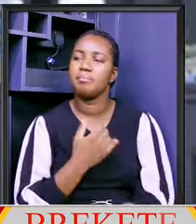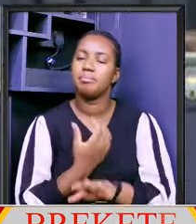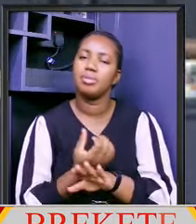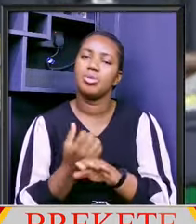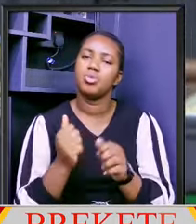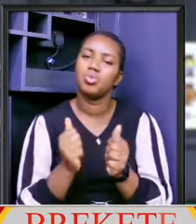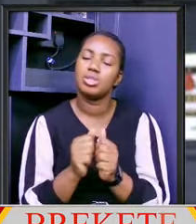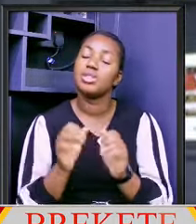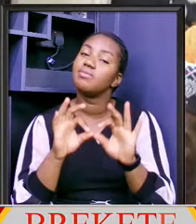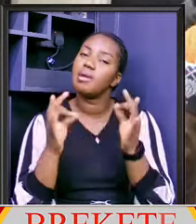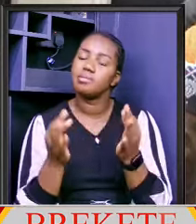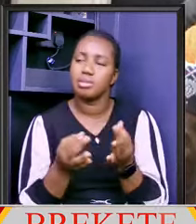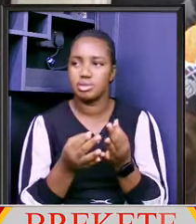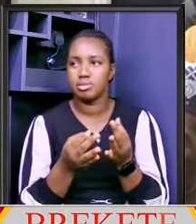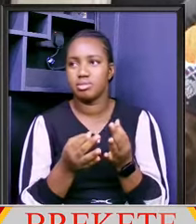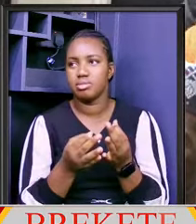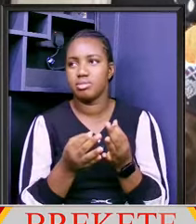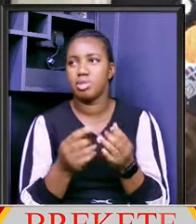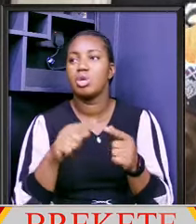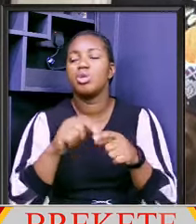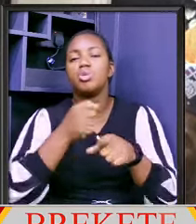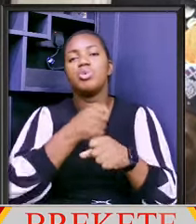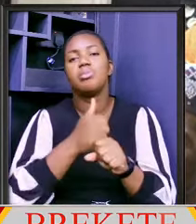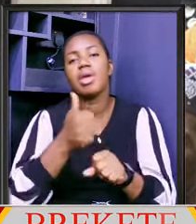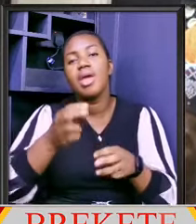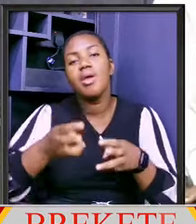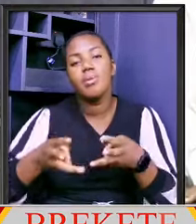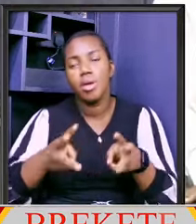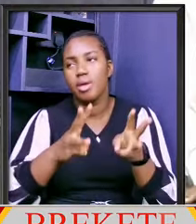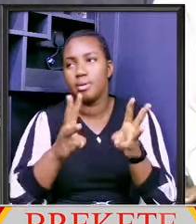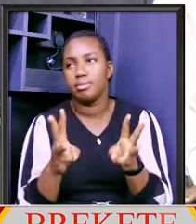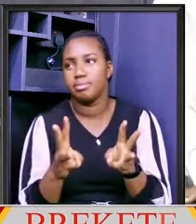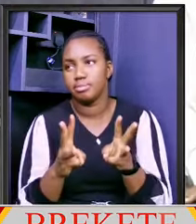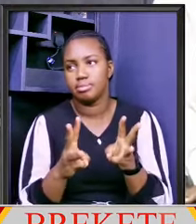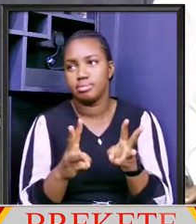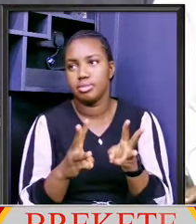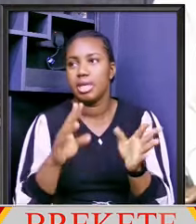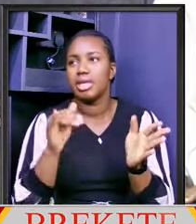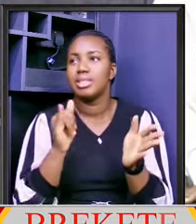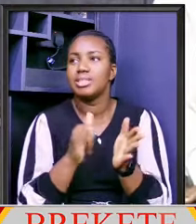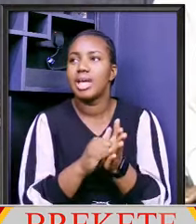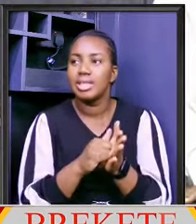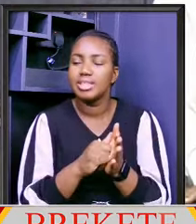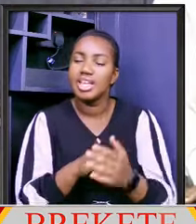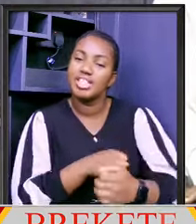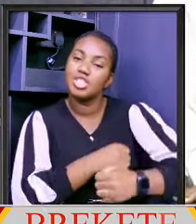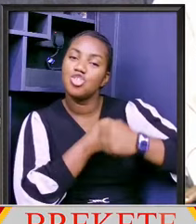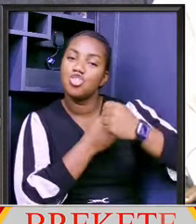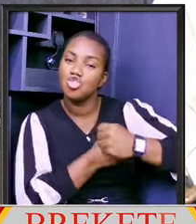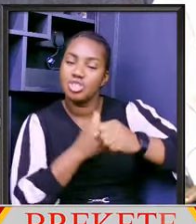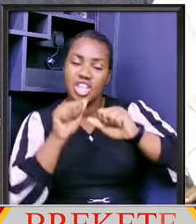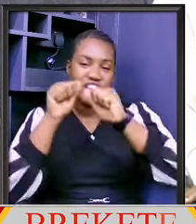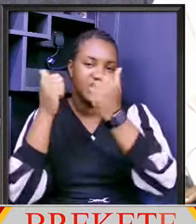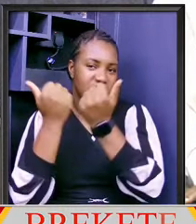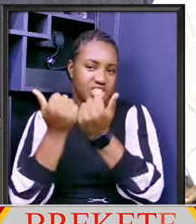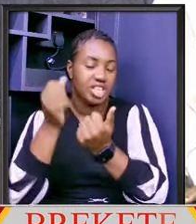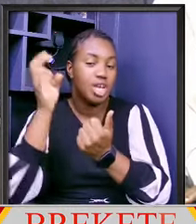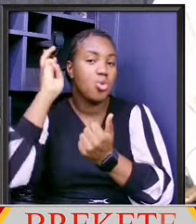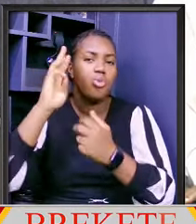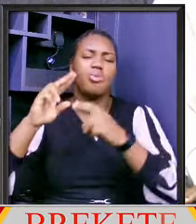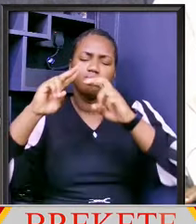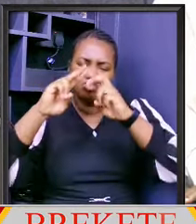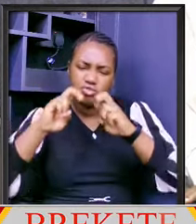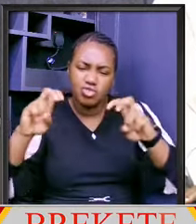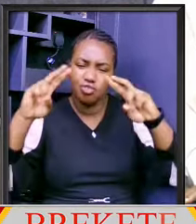Brekete family to make a way that security agency, they will investigate